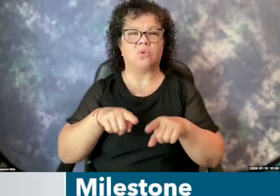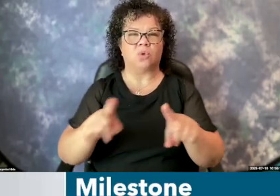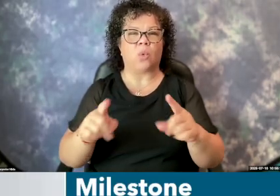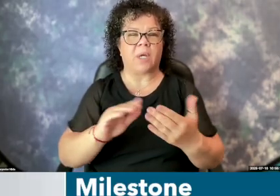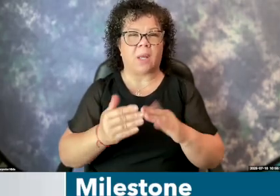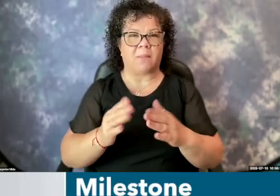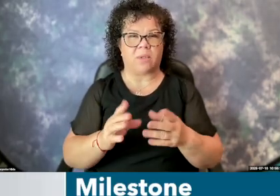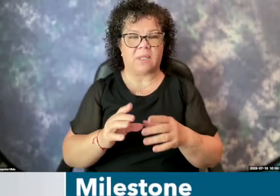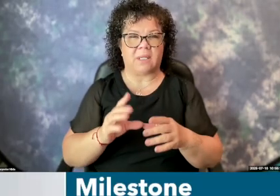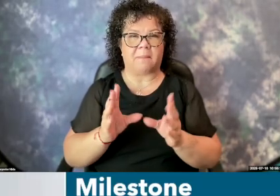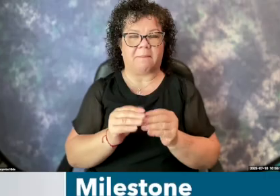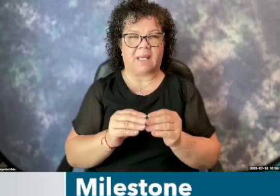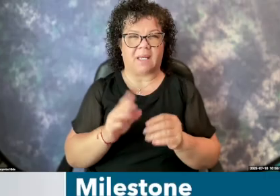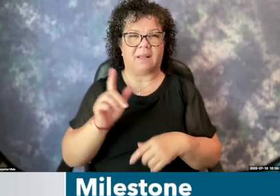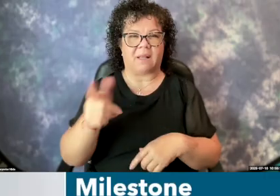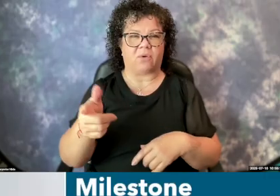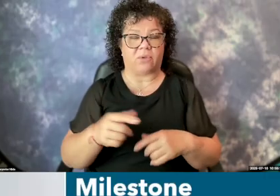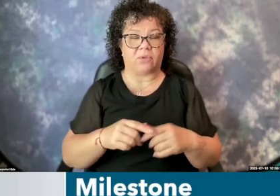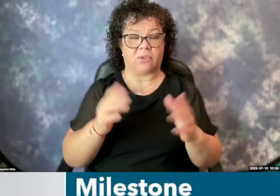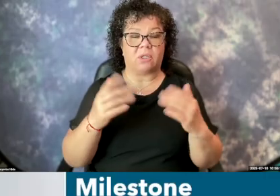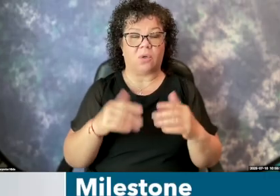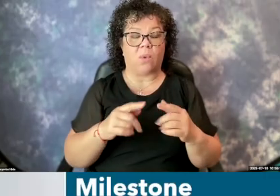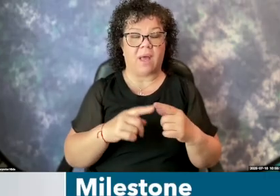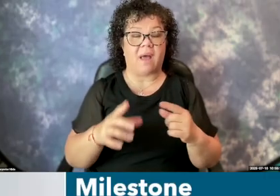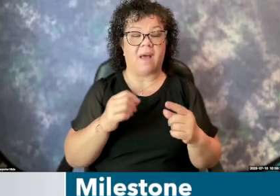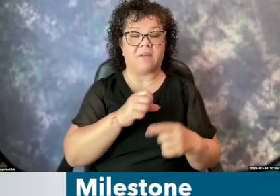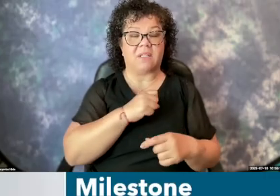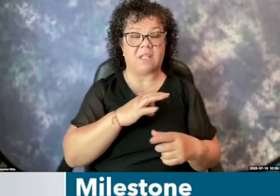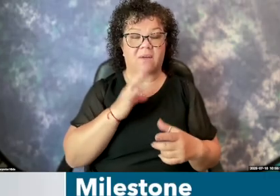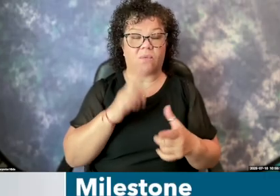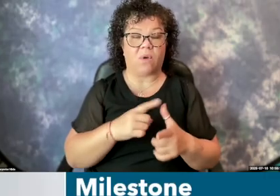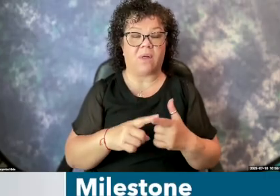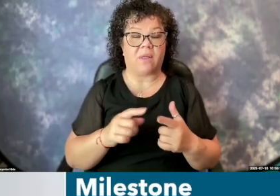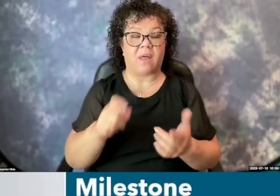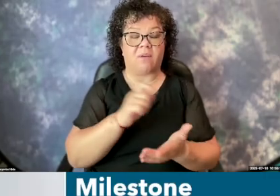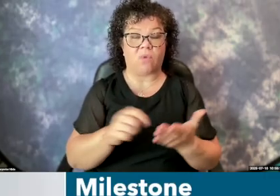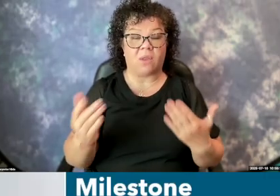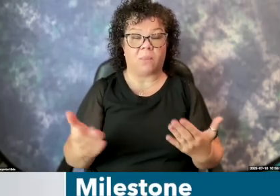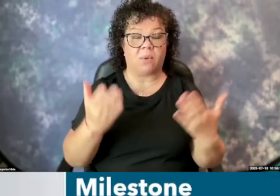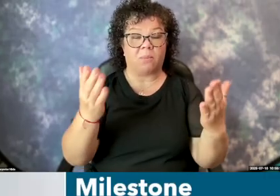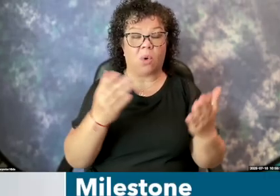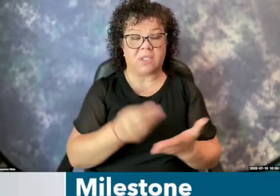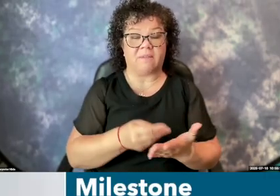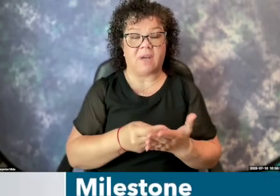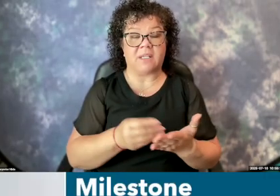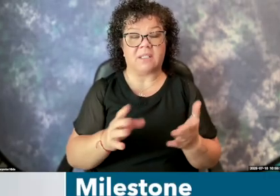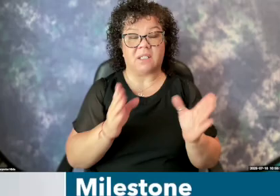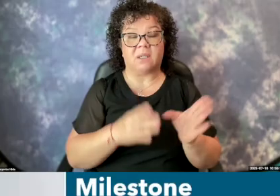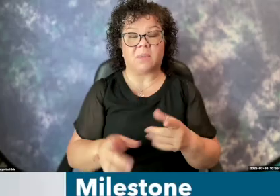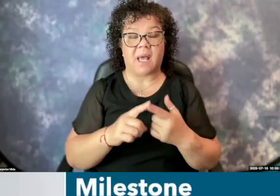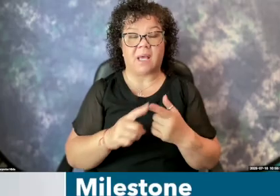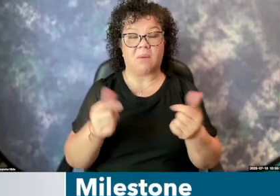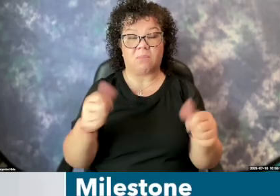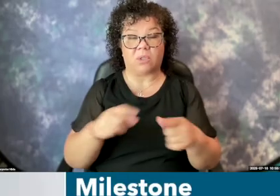proposed funding plan and post it to the website on October 10th, where stakeholders and community members will have an opportunity to review and comment